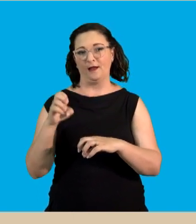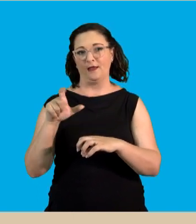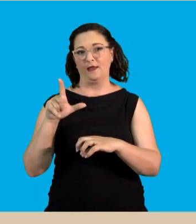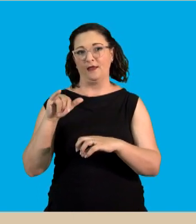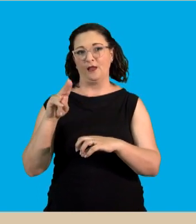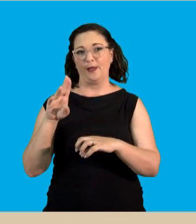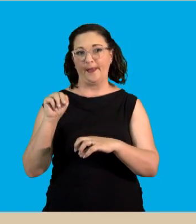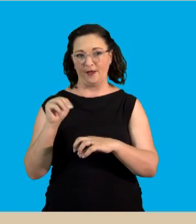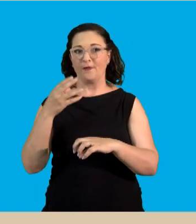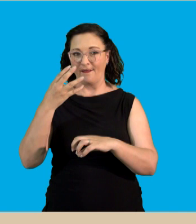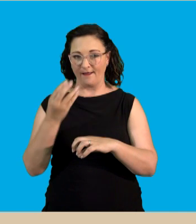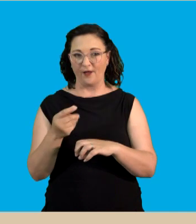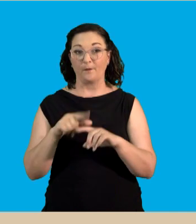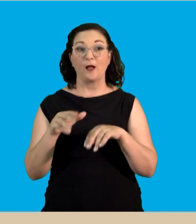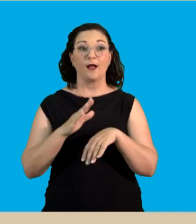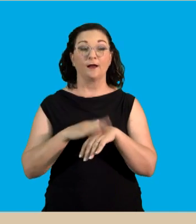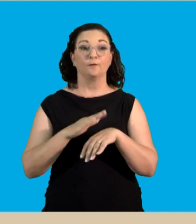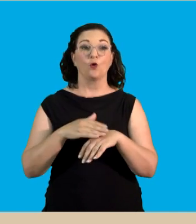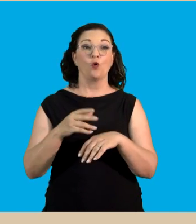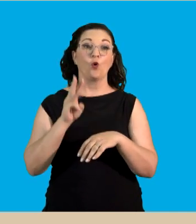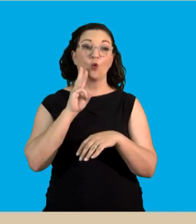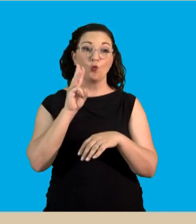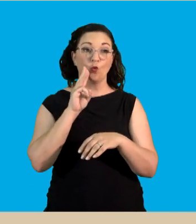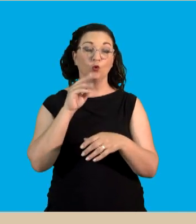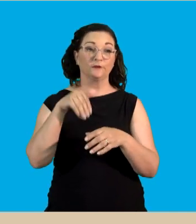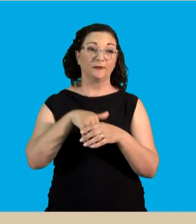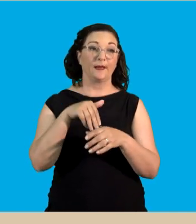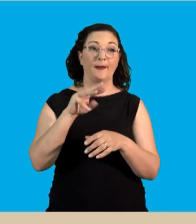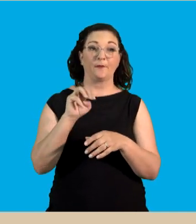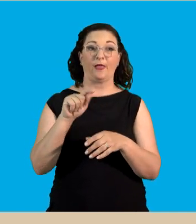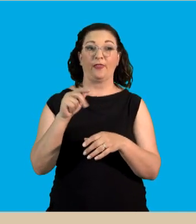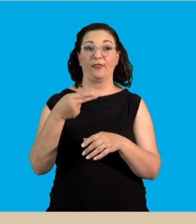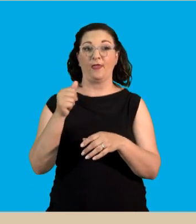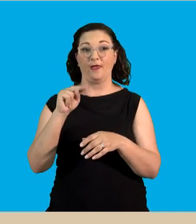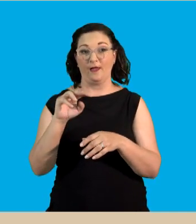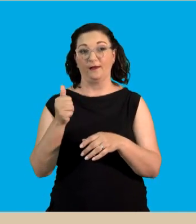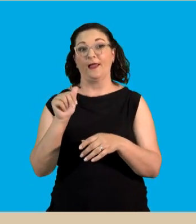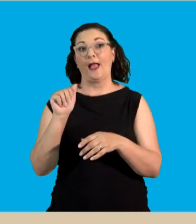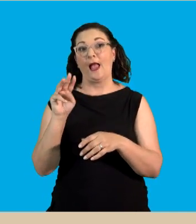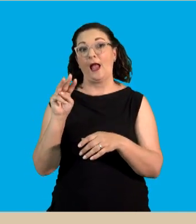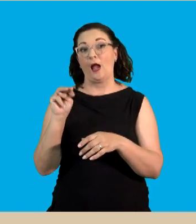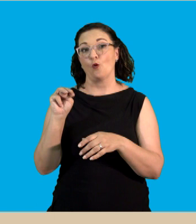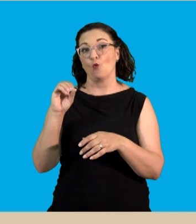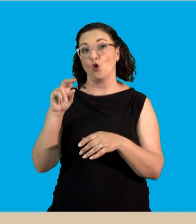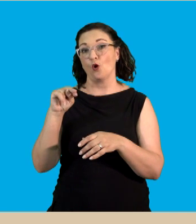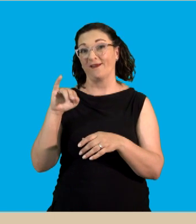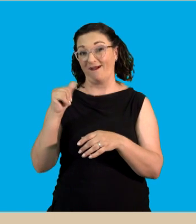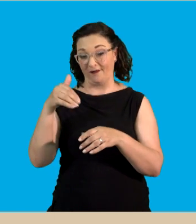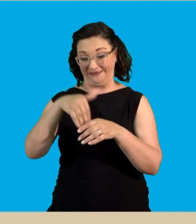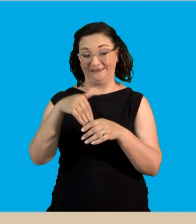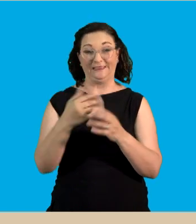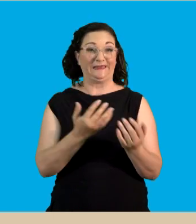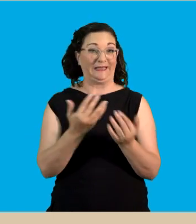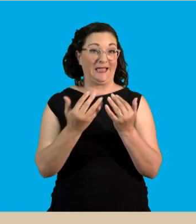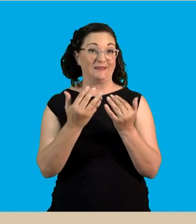but contains more water, ethane, and ammonia than other gas giants. Now, yes, you might